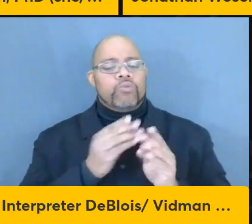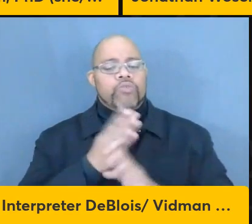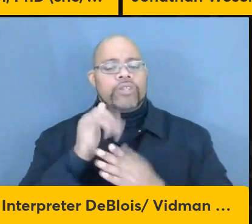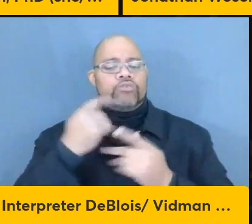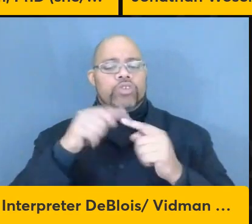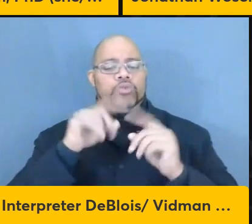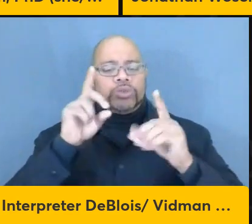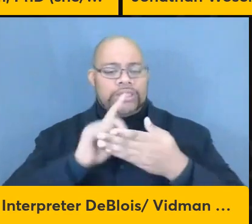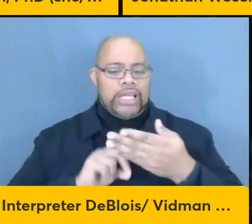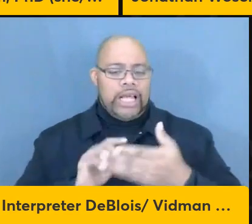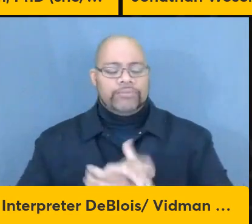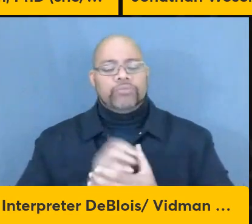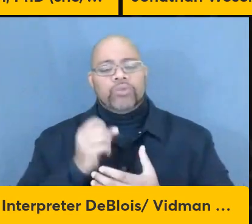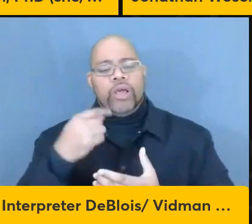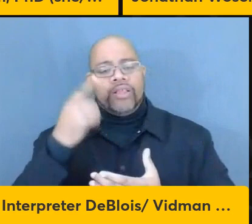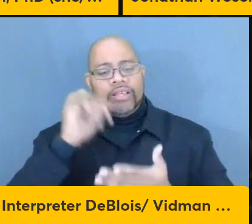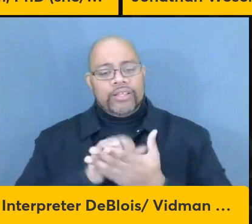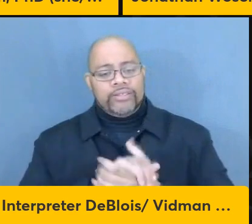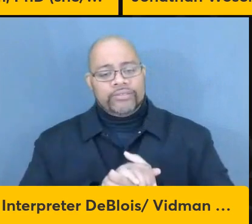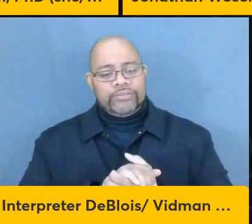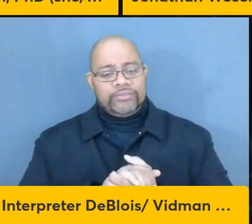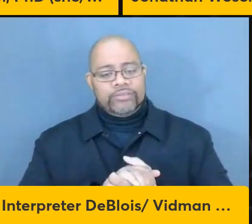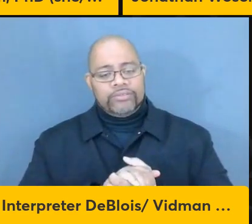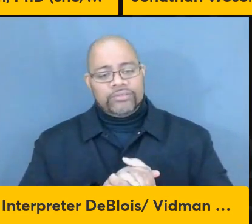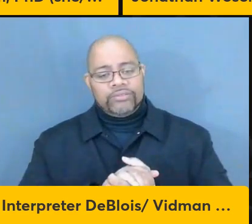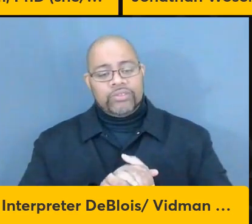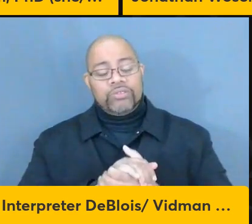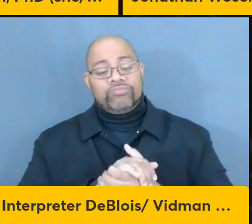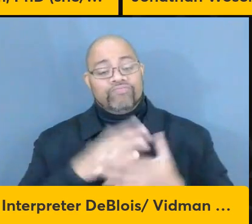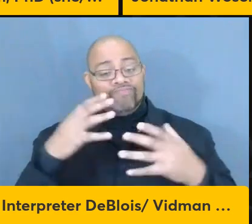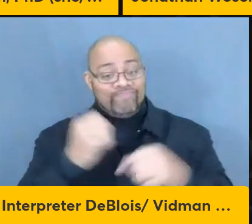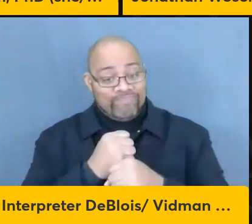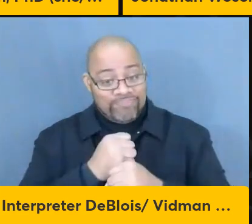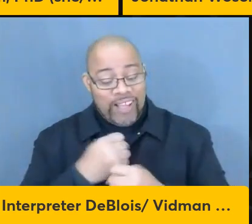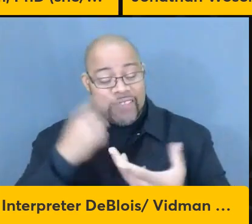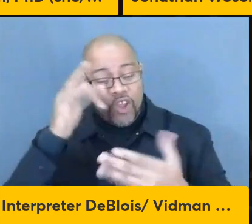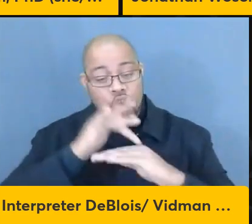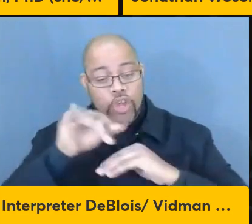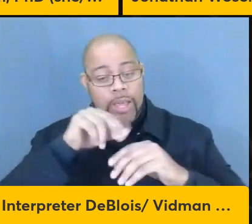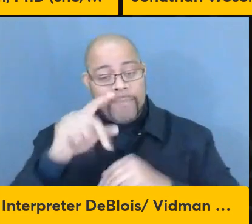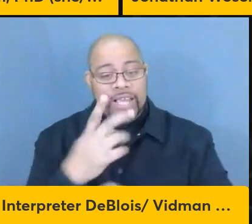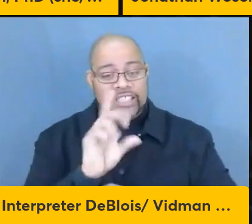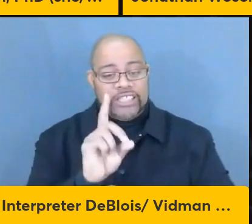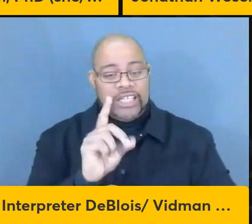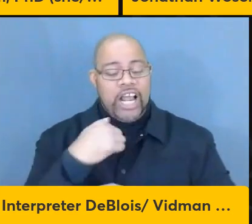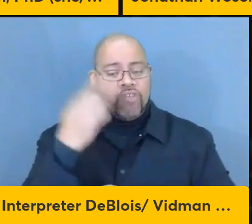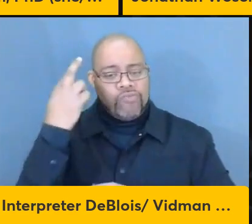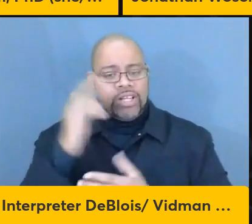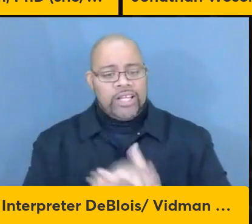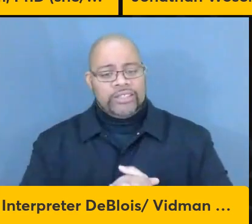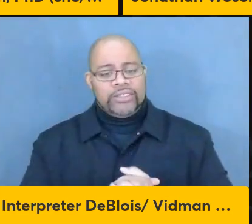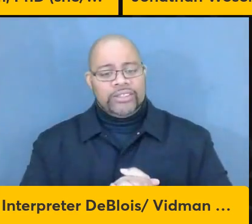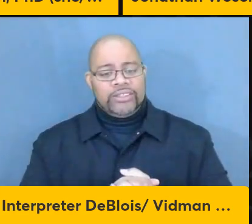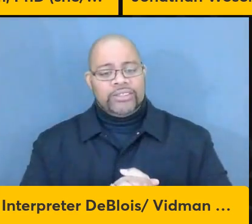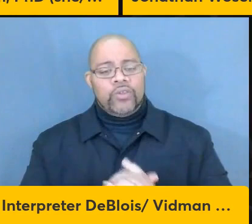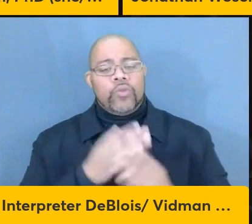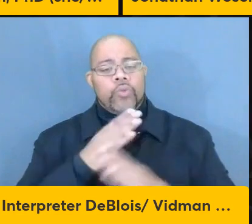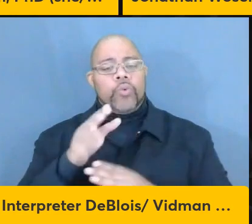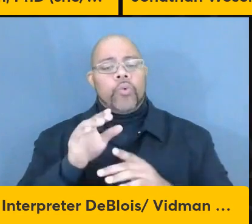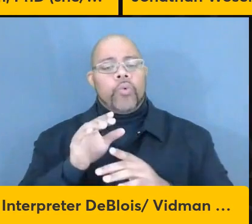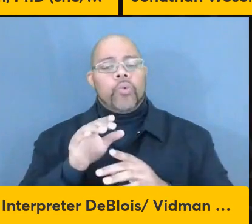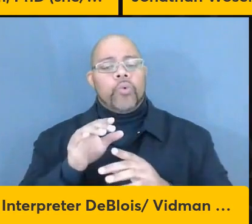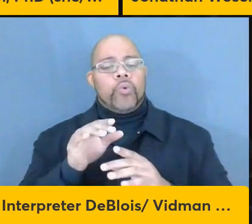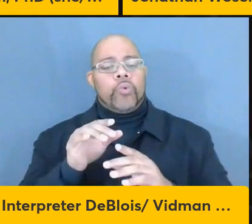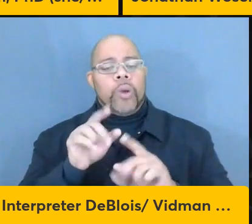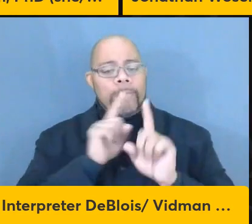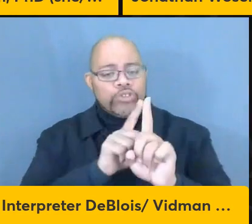design. So I think, long story short, I think earlier on in the PhD, I kind of realized that, but through mentorships and through people kind of